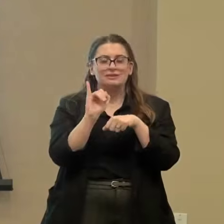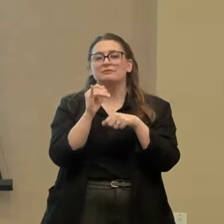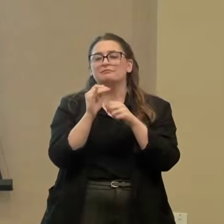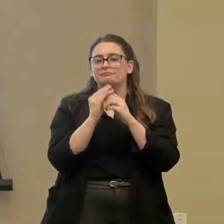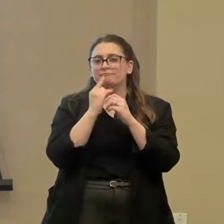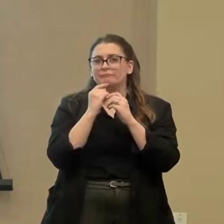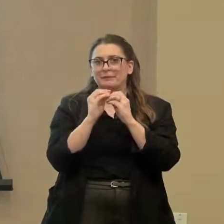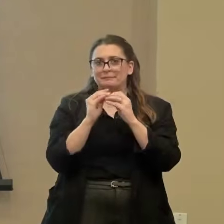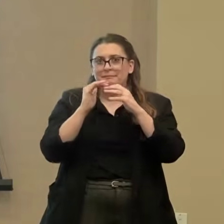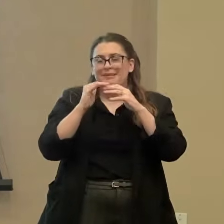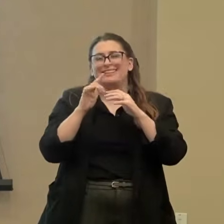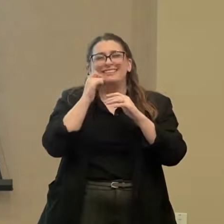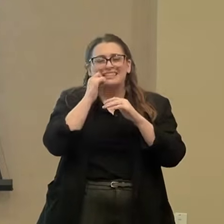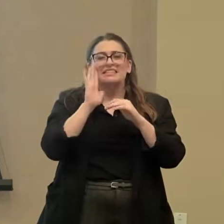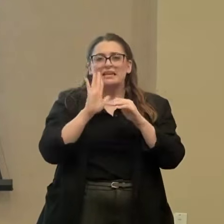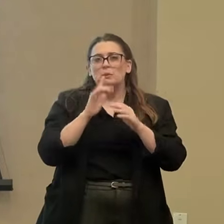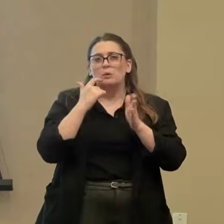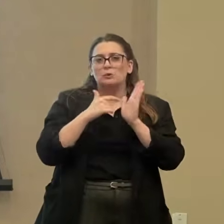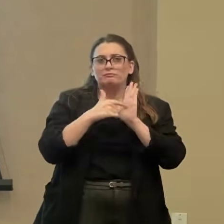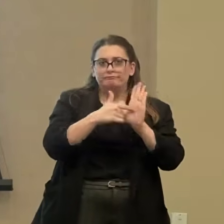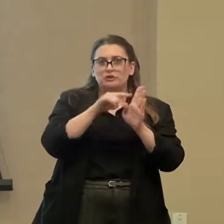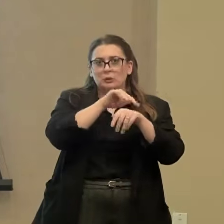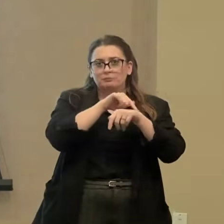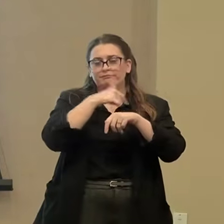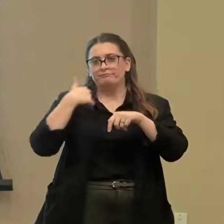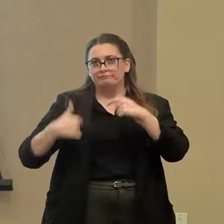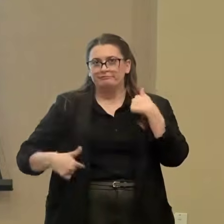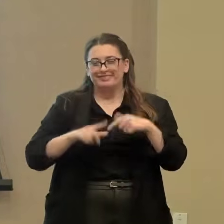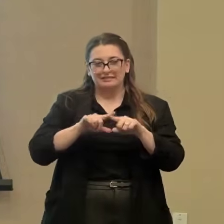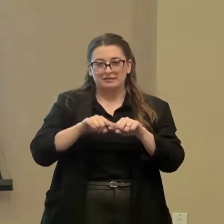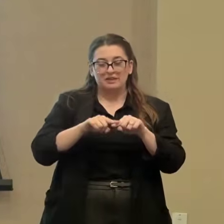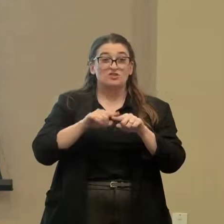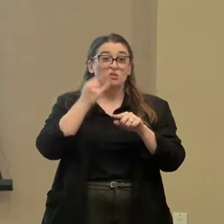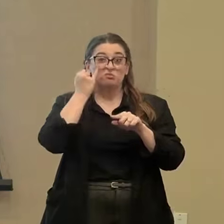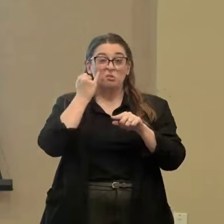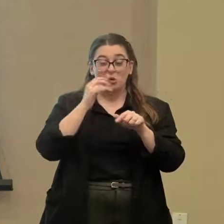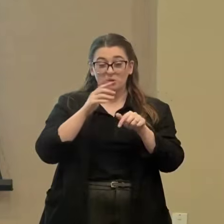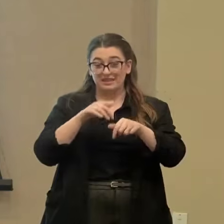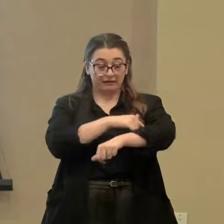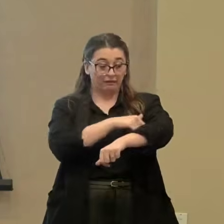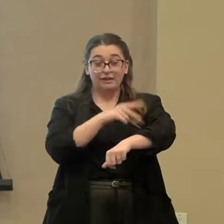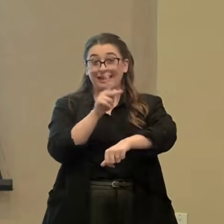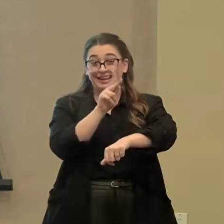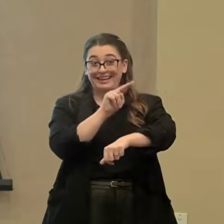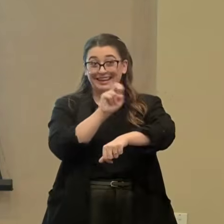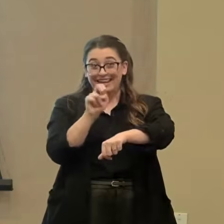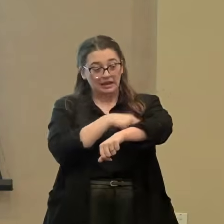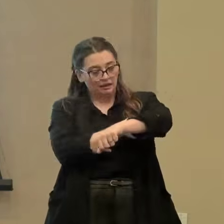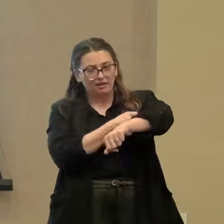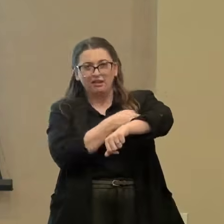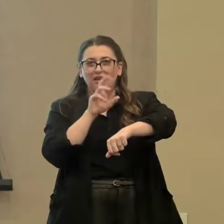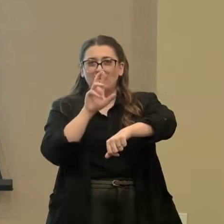of the skin. So if you've got your rash kind of like behind the knees or in the folds